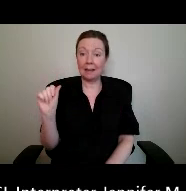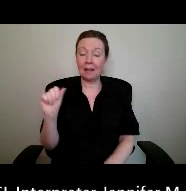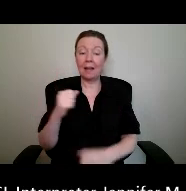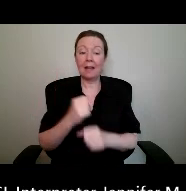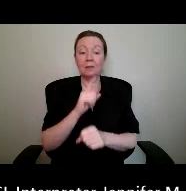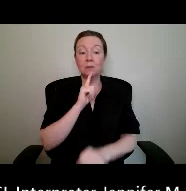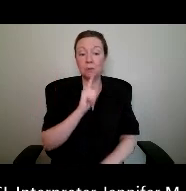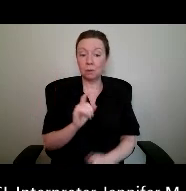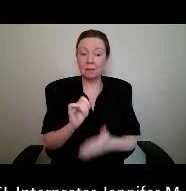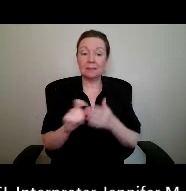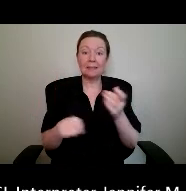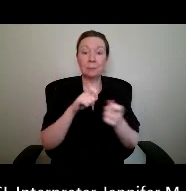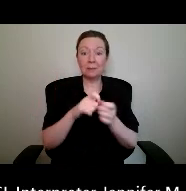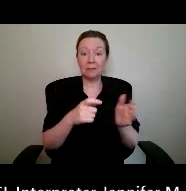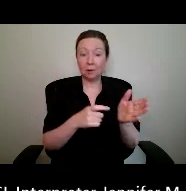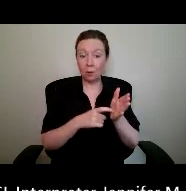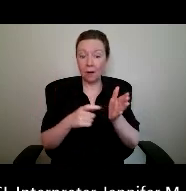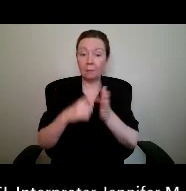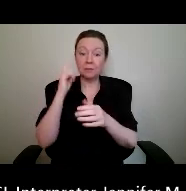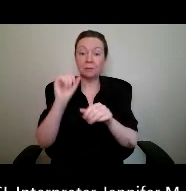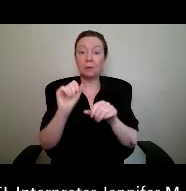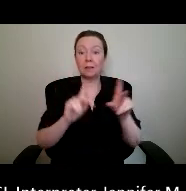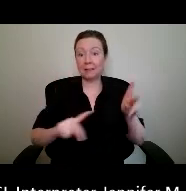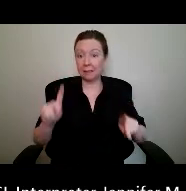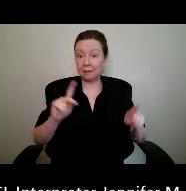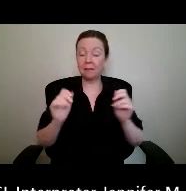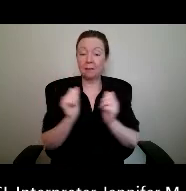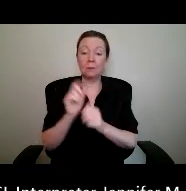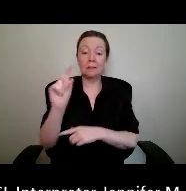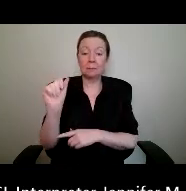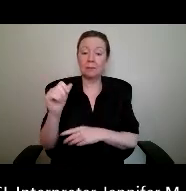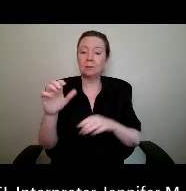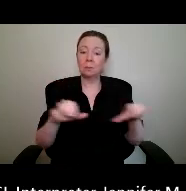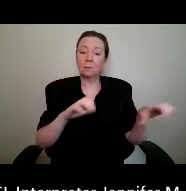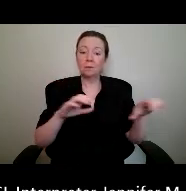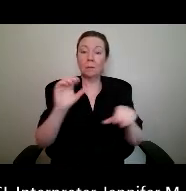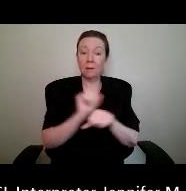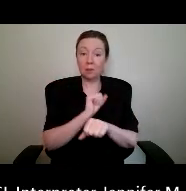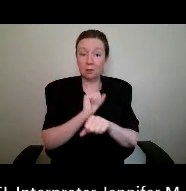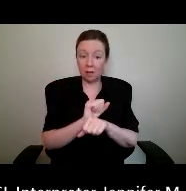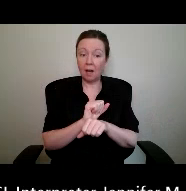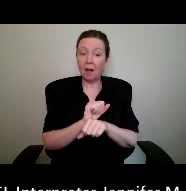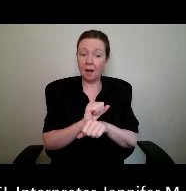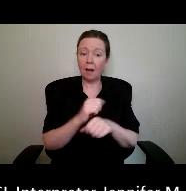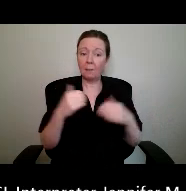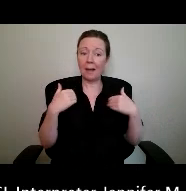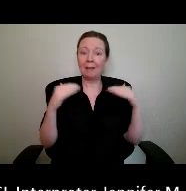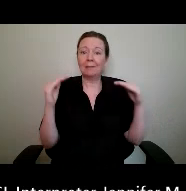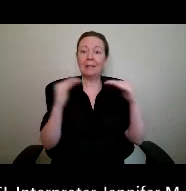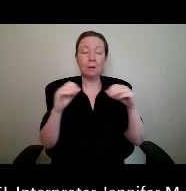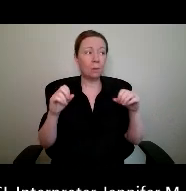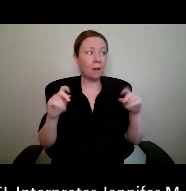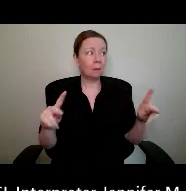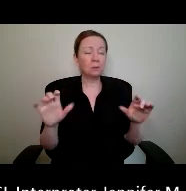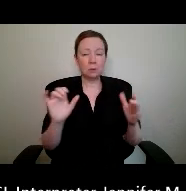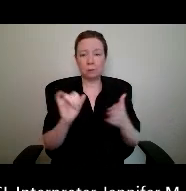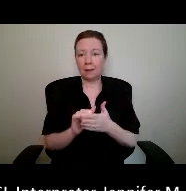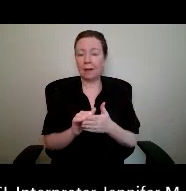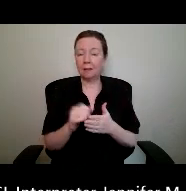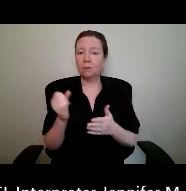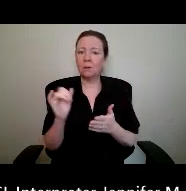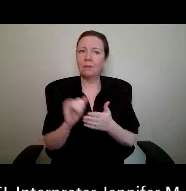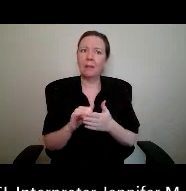that specific requirements for individuals with disabilities to perform their job have equal opportunities to do that. So that